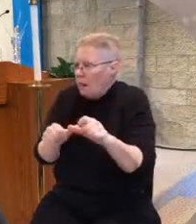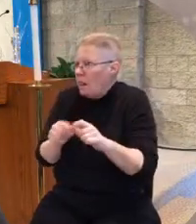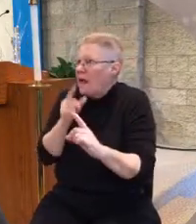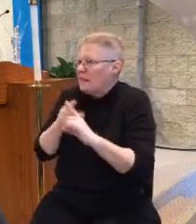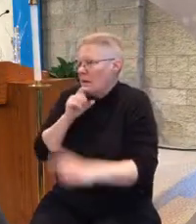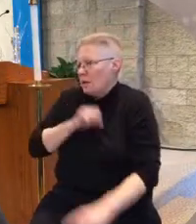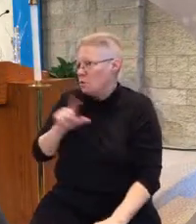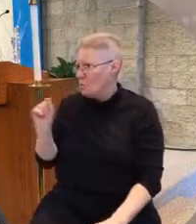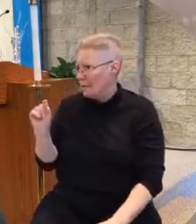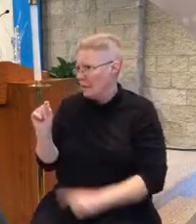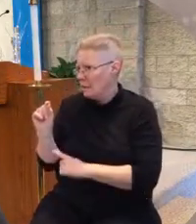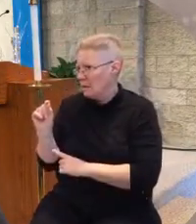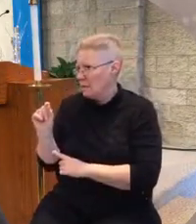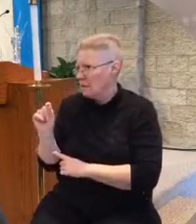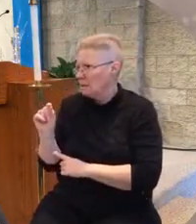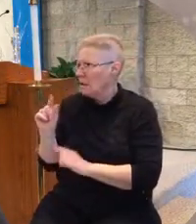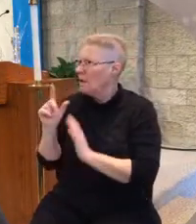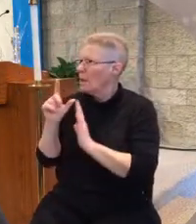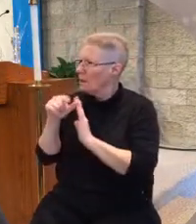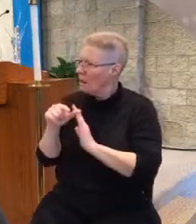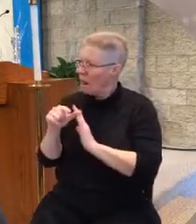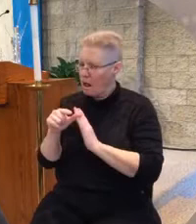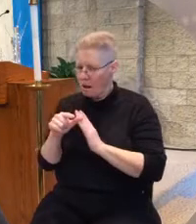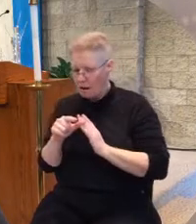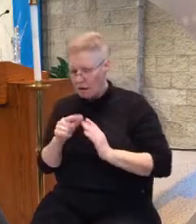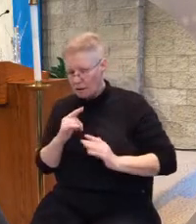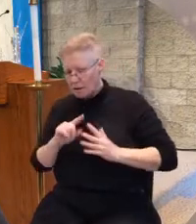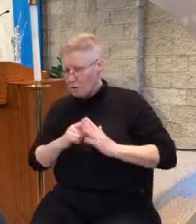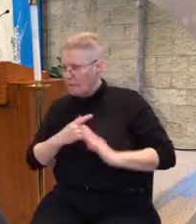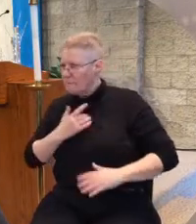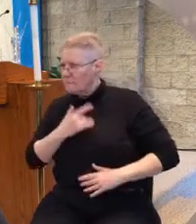priceless. Feeling safe,